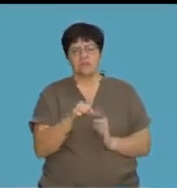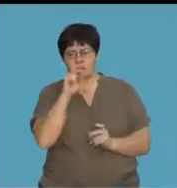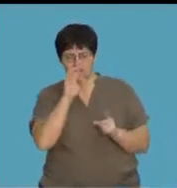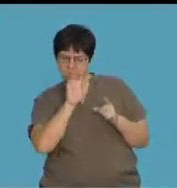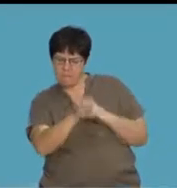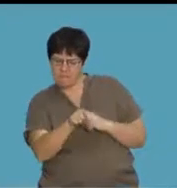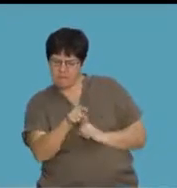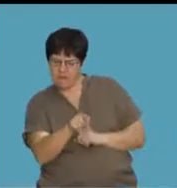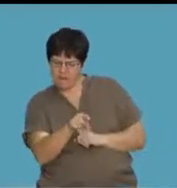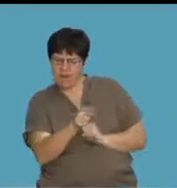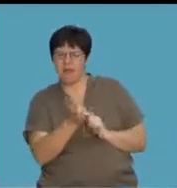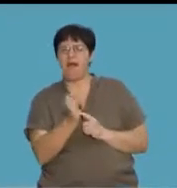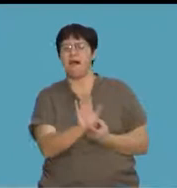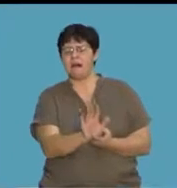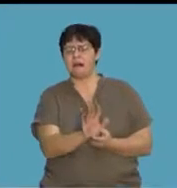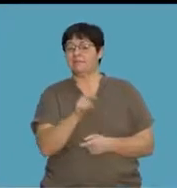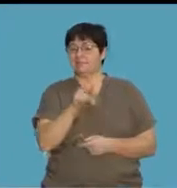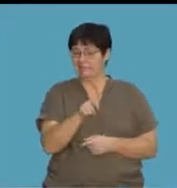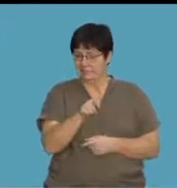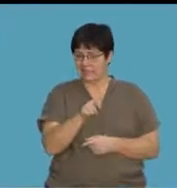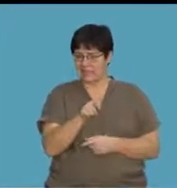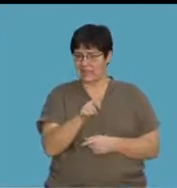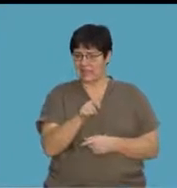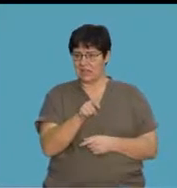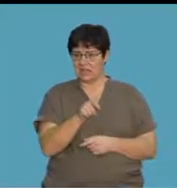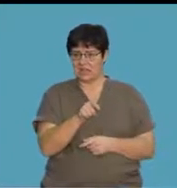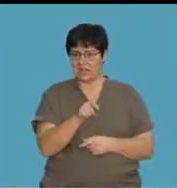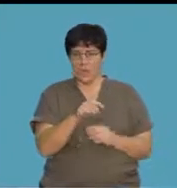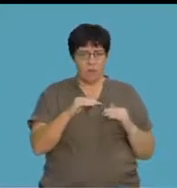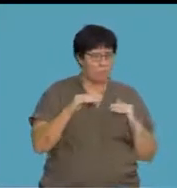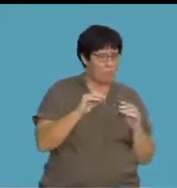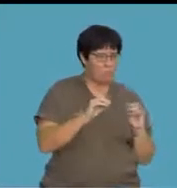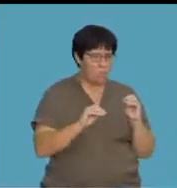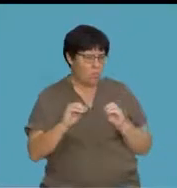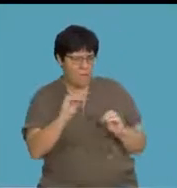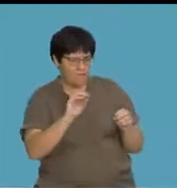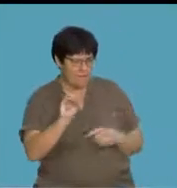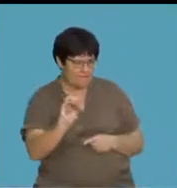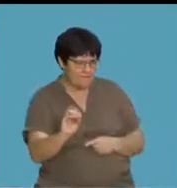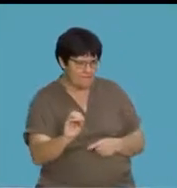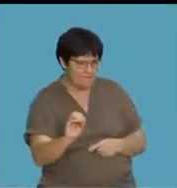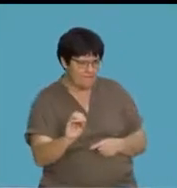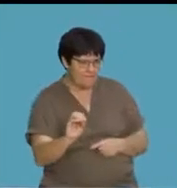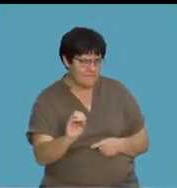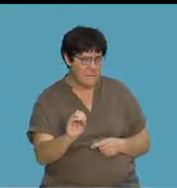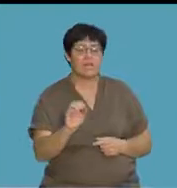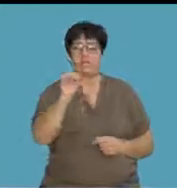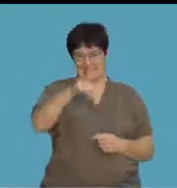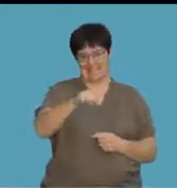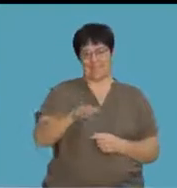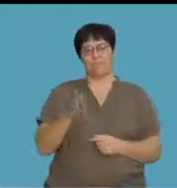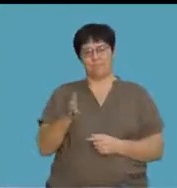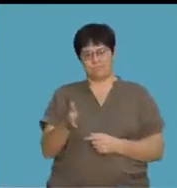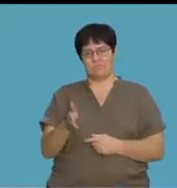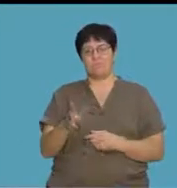immediately pick up from the simulation is that these particles, are they in a state of motion? Maybe that's the first question that we need to ask ourselves.